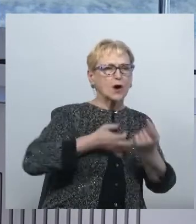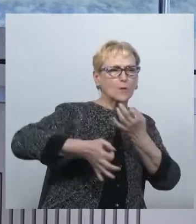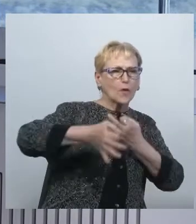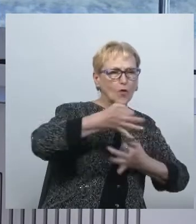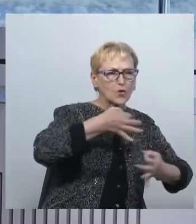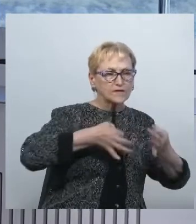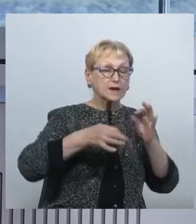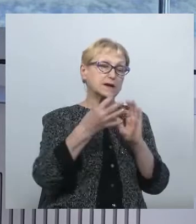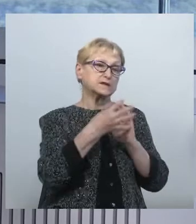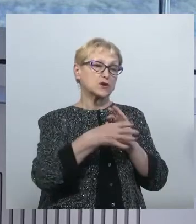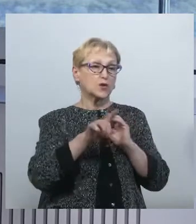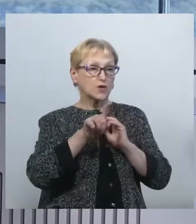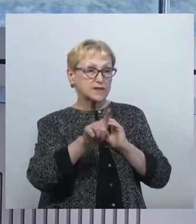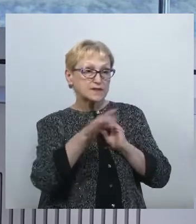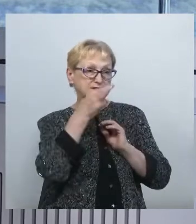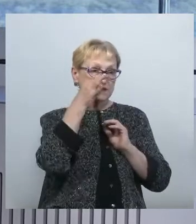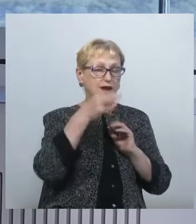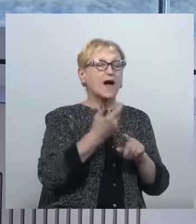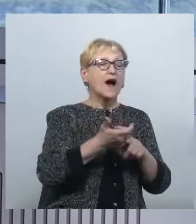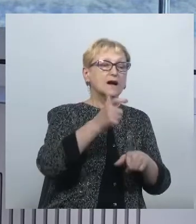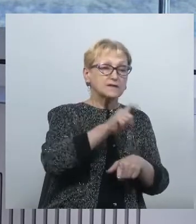more, 41% of respondents said